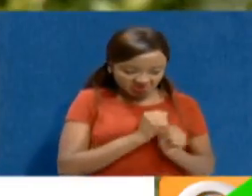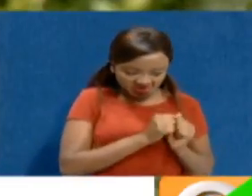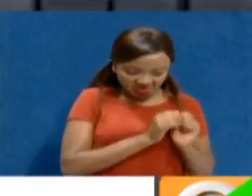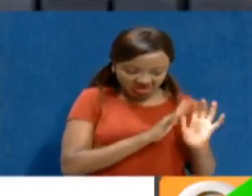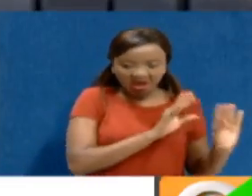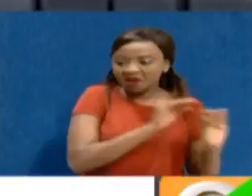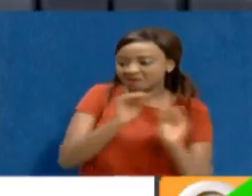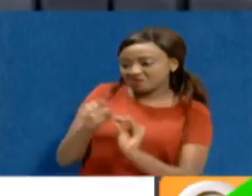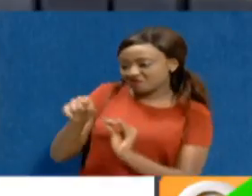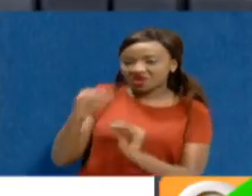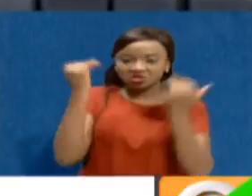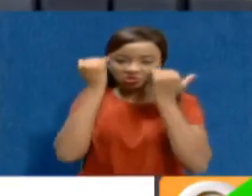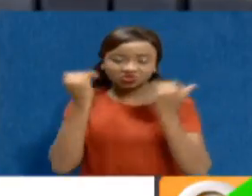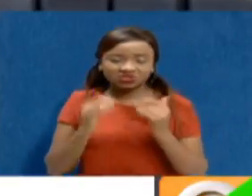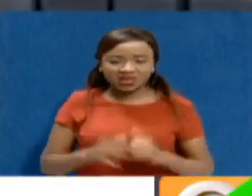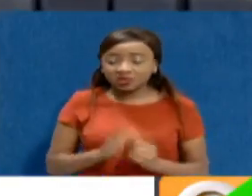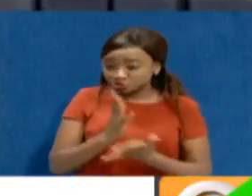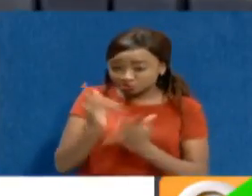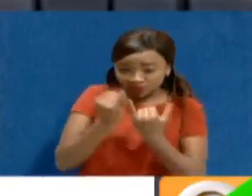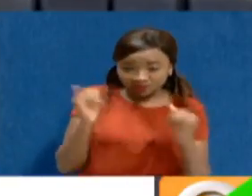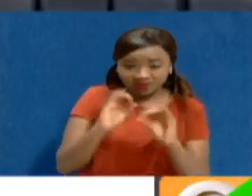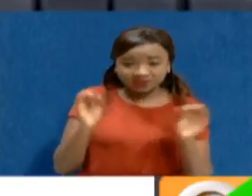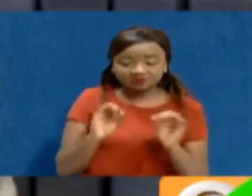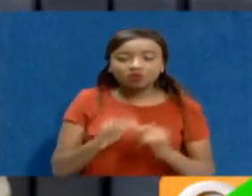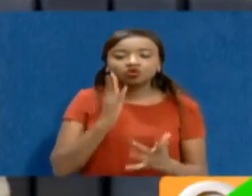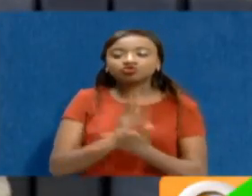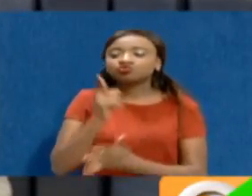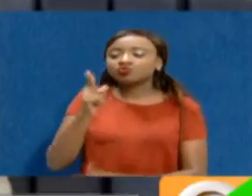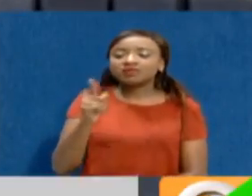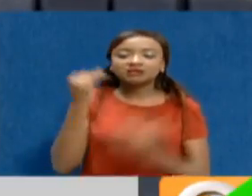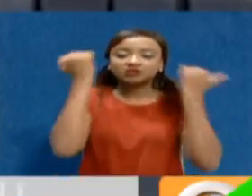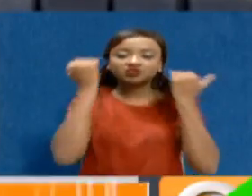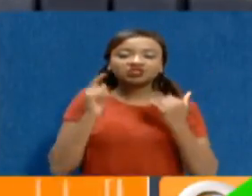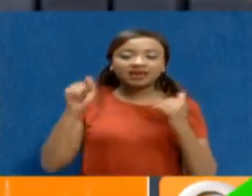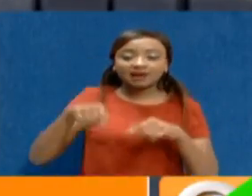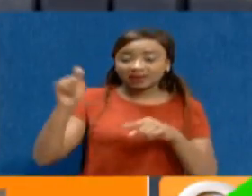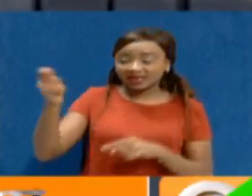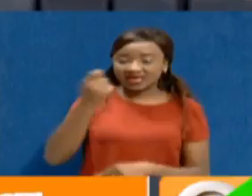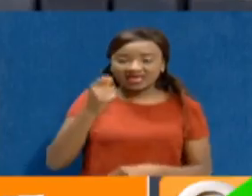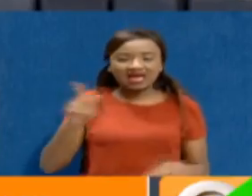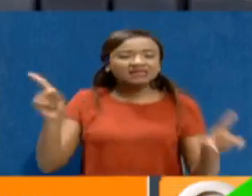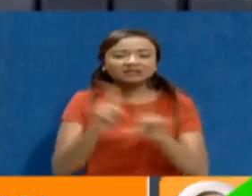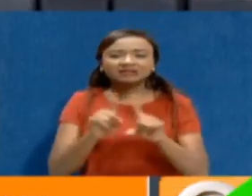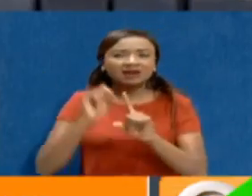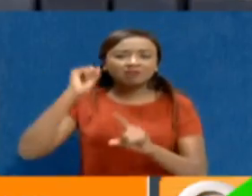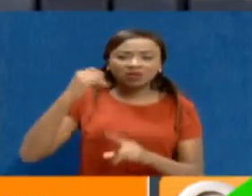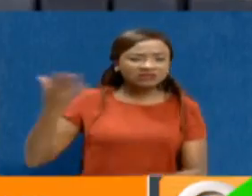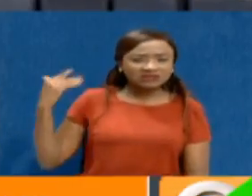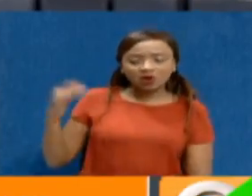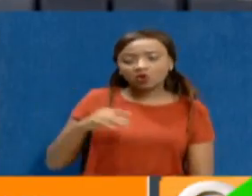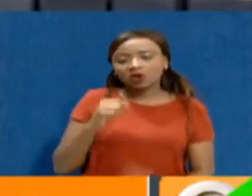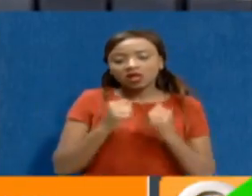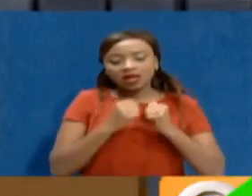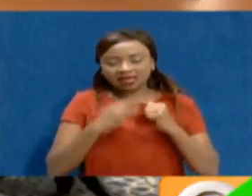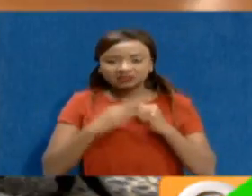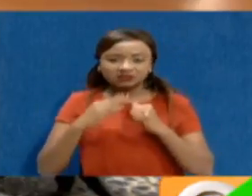the judiciary. The Kenyan judiciary has always been defined by the politics of the time. I mean, the 80s, the 90s were the